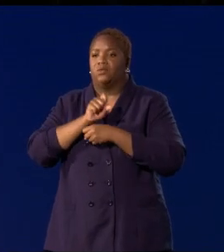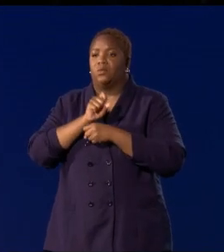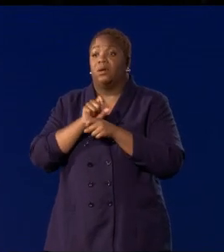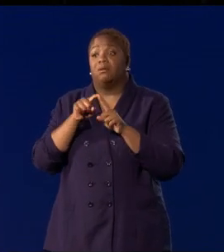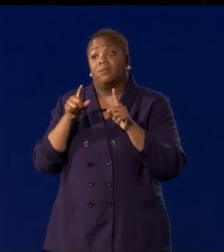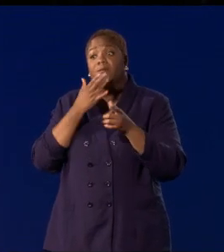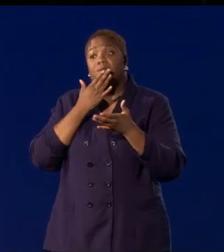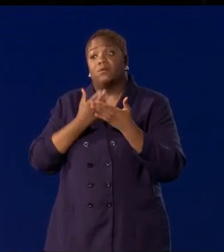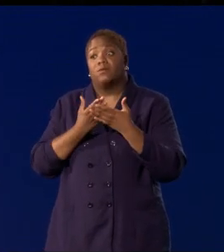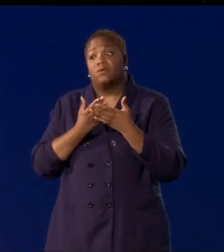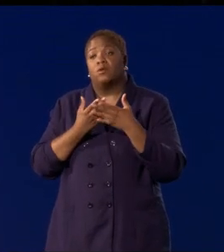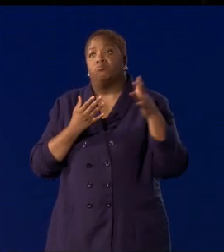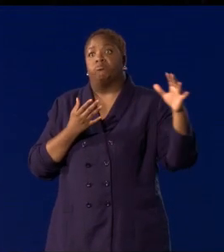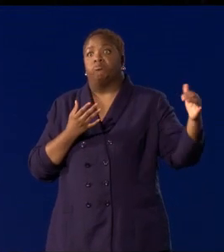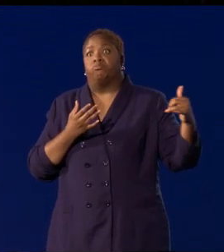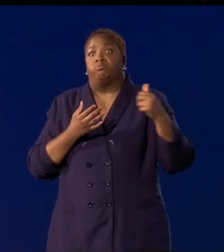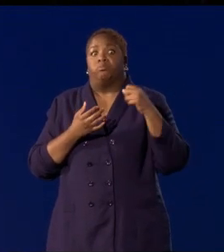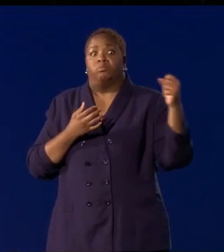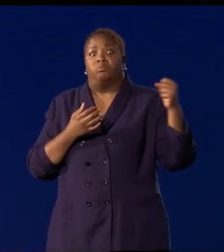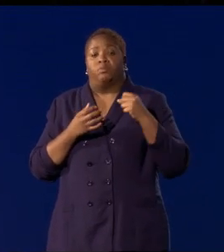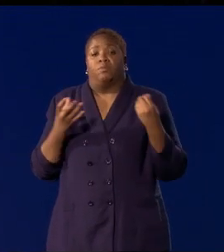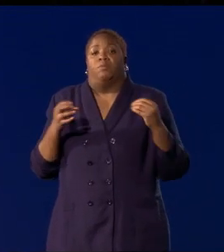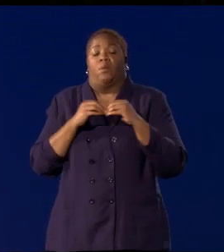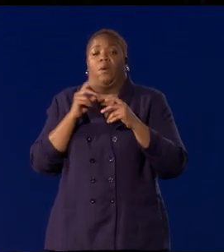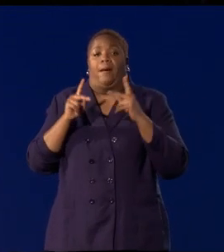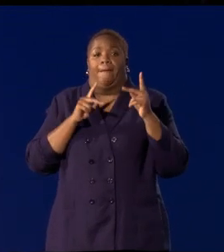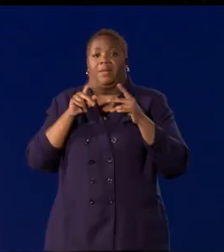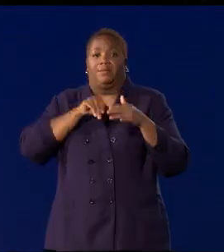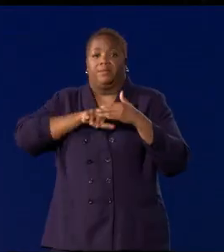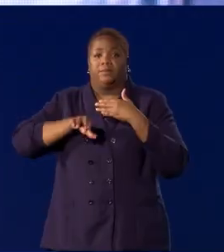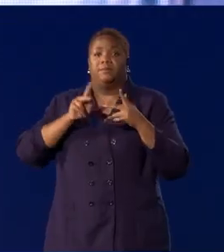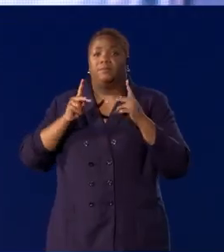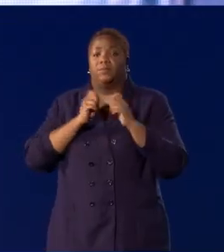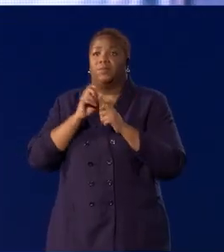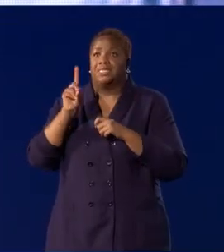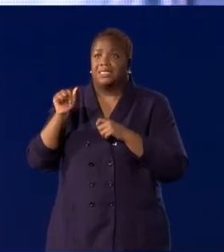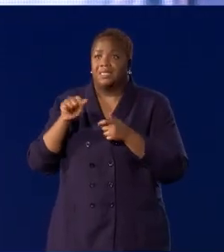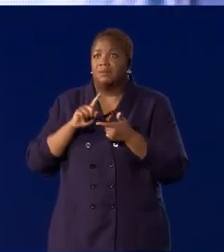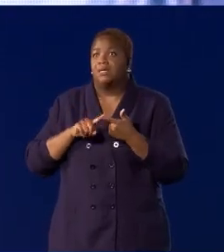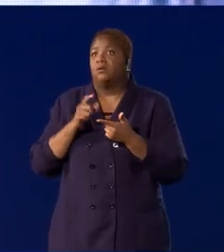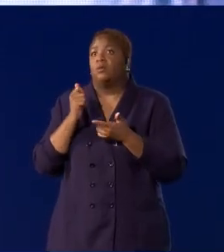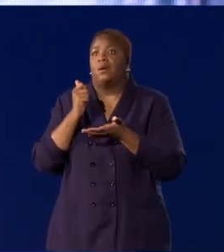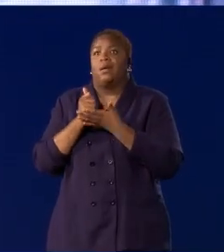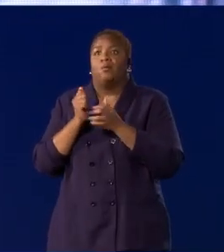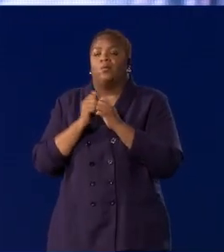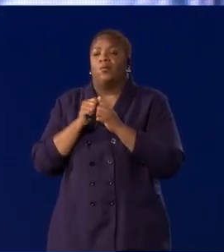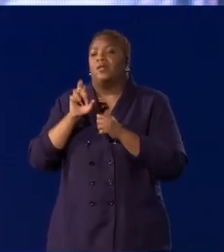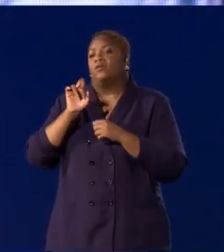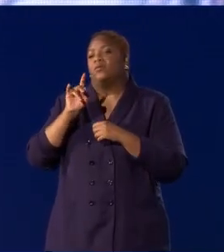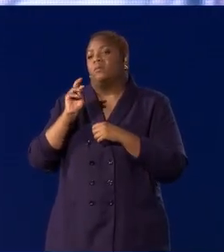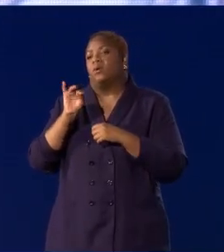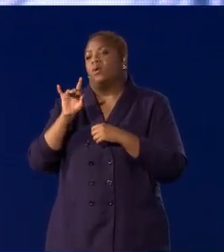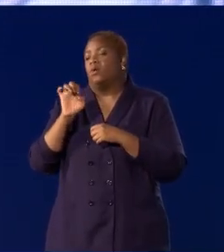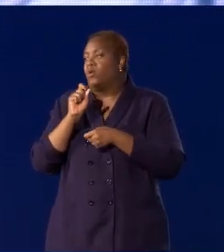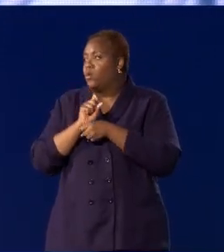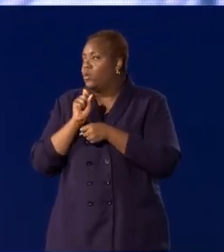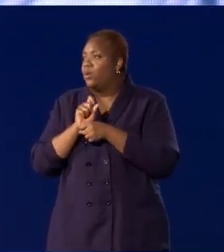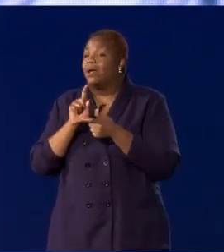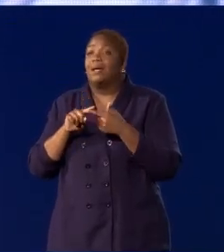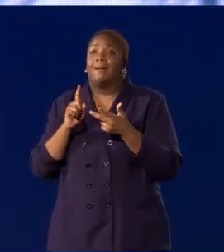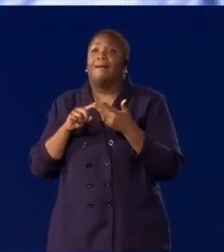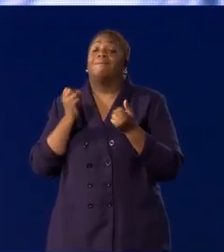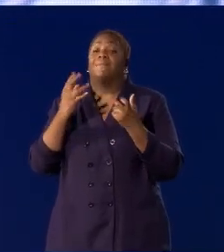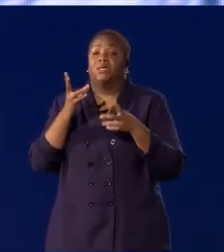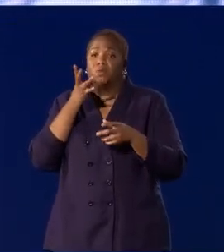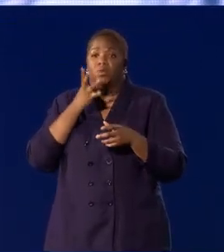that we actually pulled in a whole lot of people into the labor force, like people with a disability, with the help of remote work. A lot of women